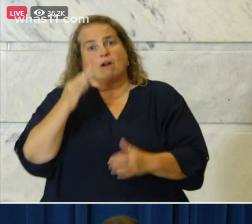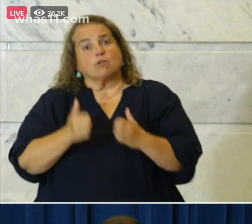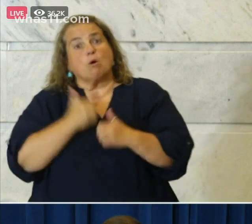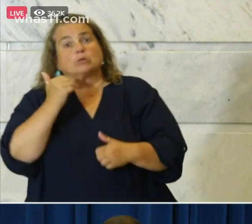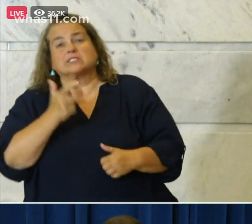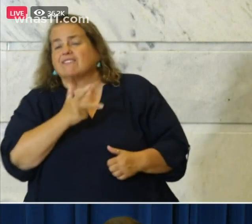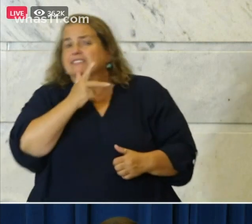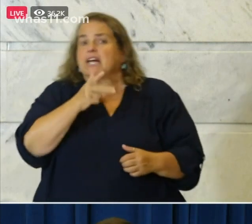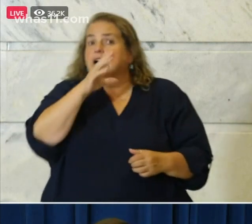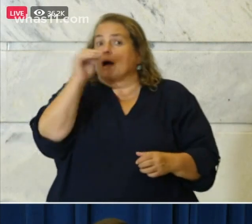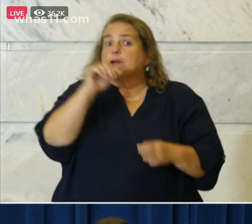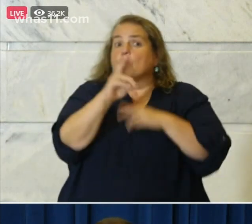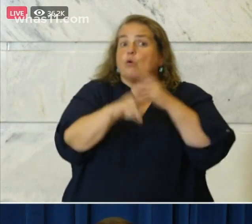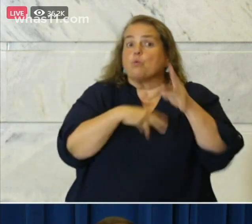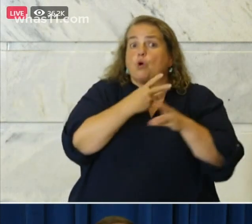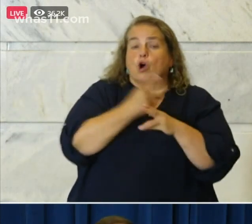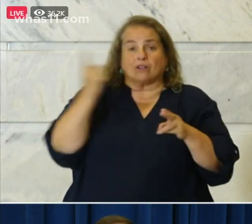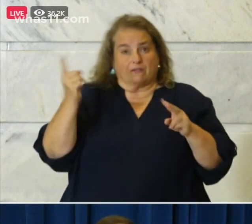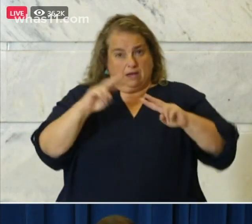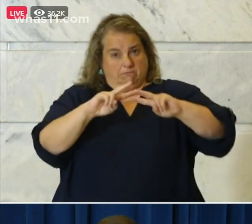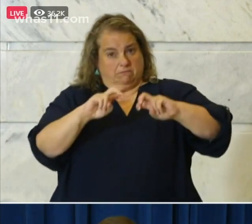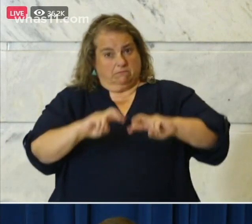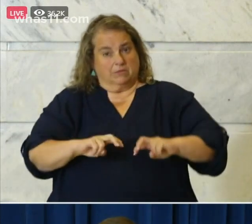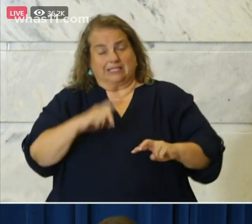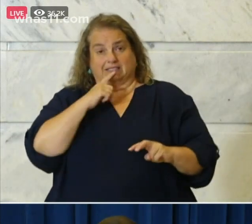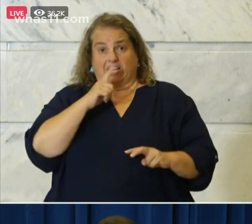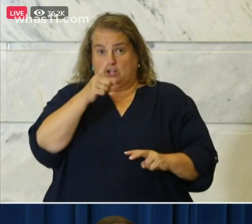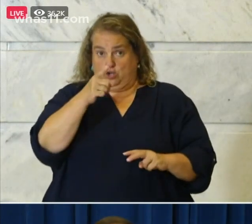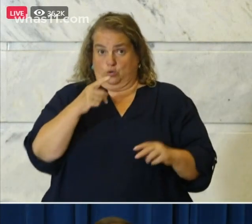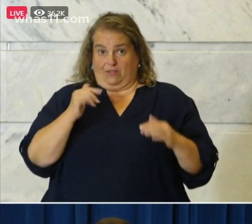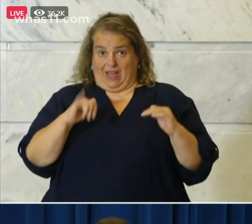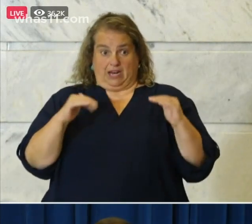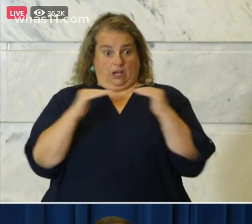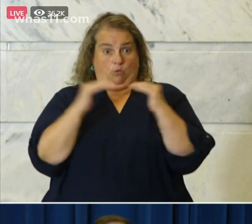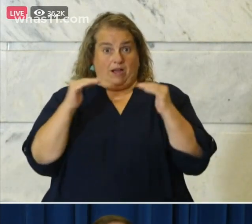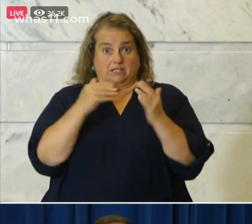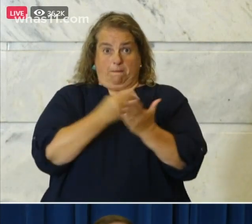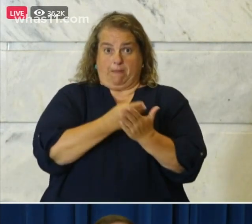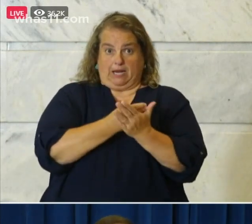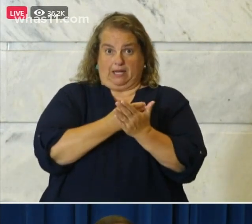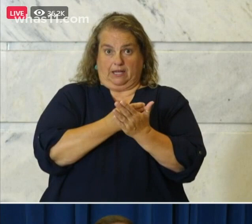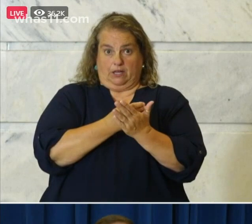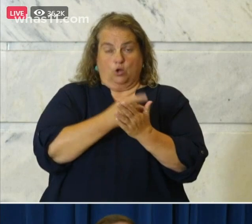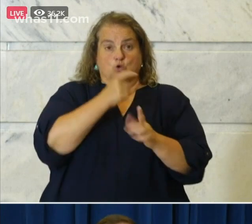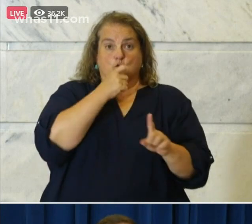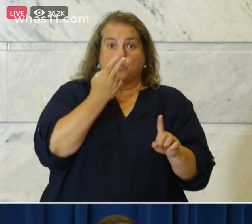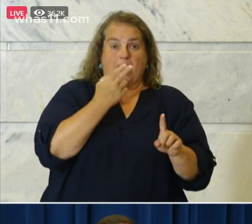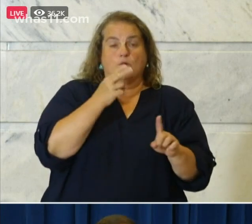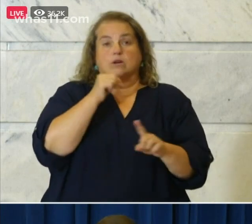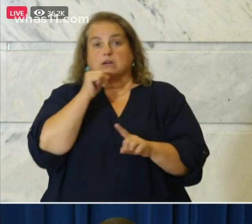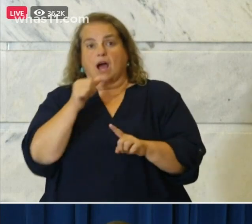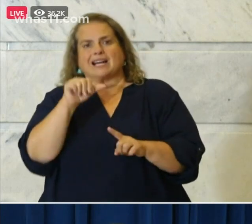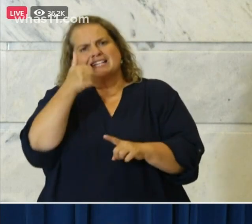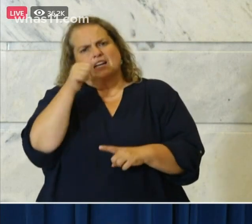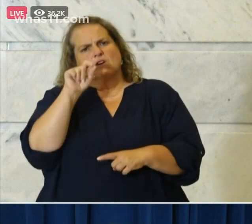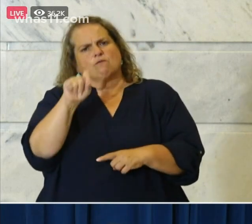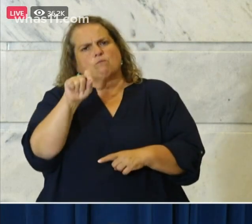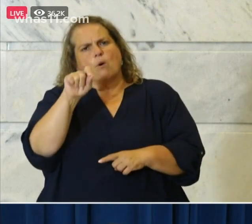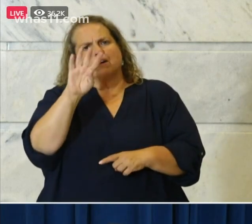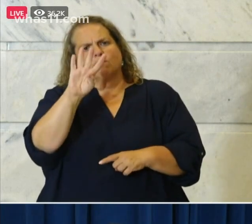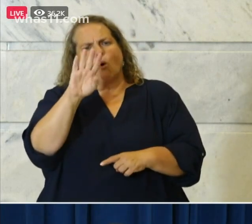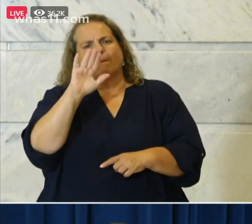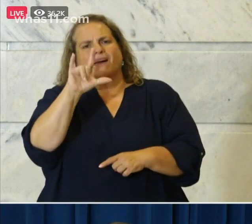world, and if you extrapolate what they're saying to us, wearing a mask means $10.4 billion to the